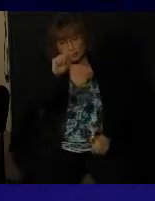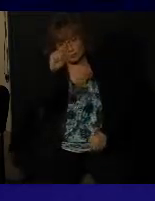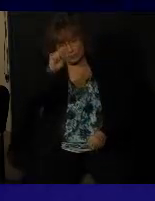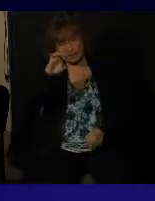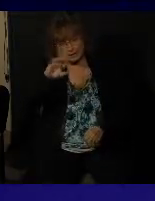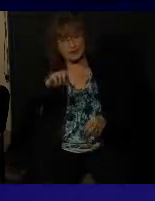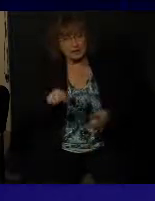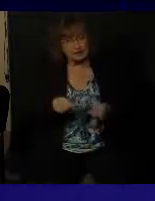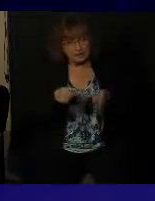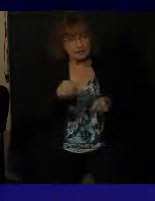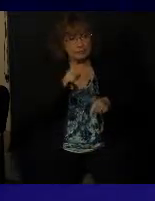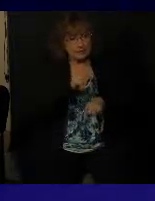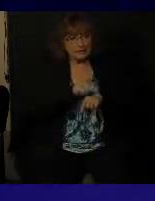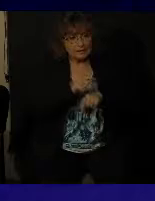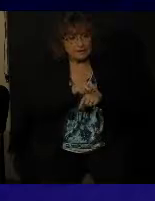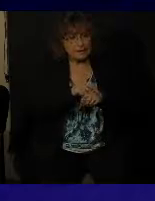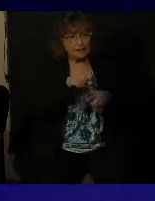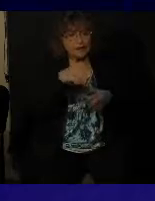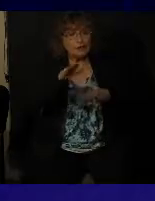tonight. Thank you.